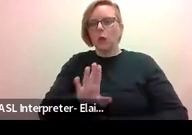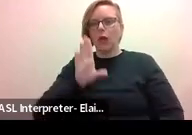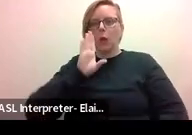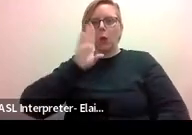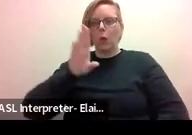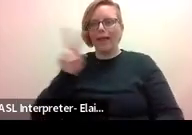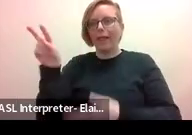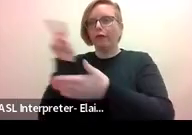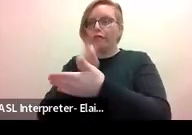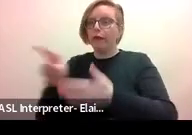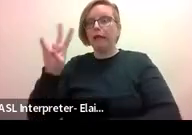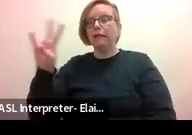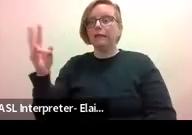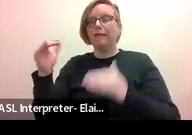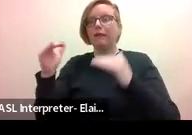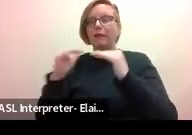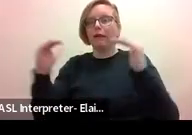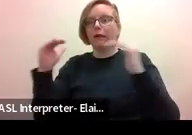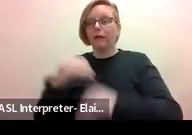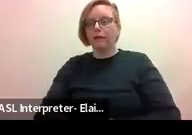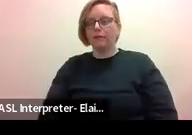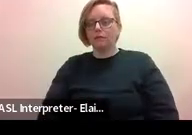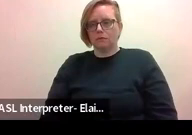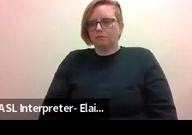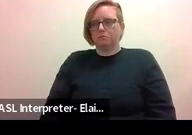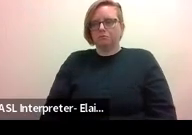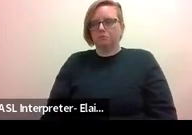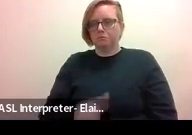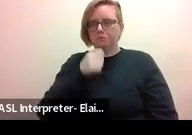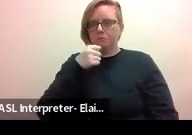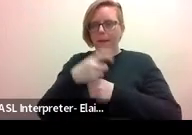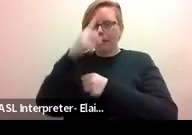level, right? You just wouldn't do that.